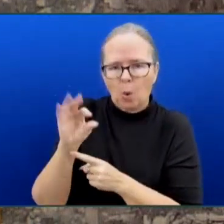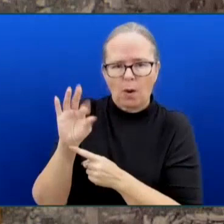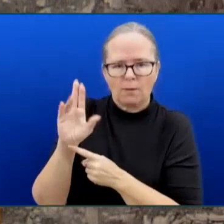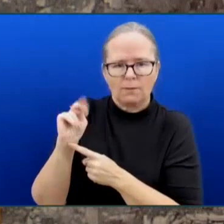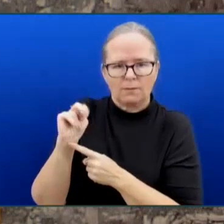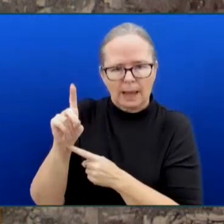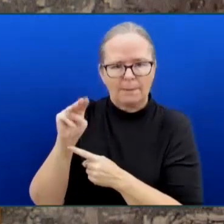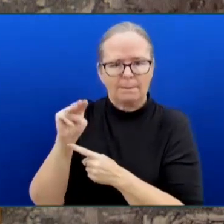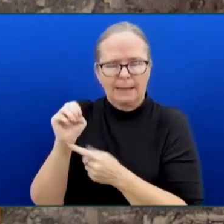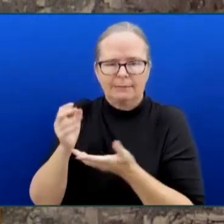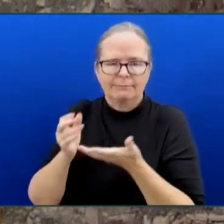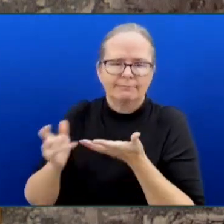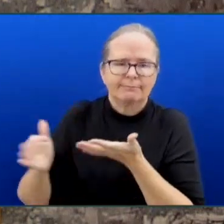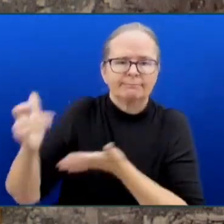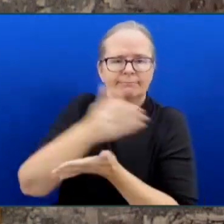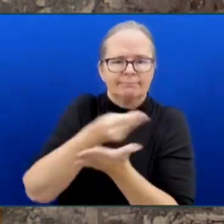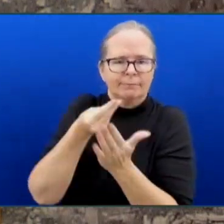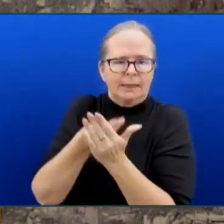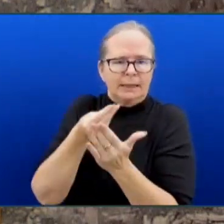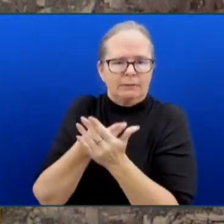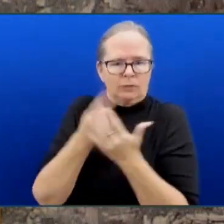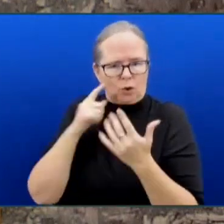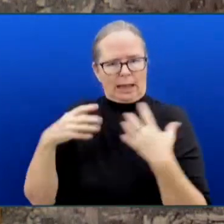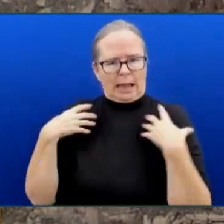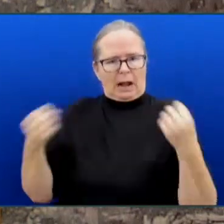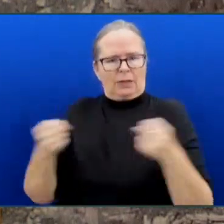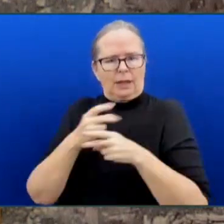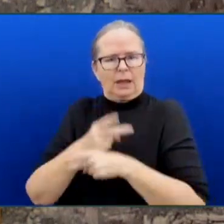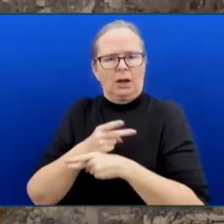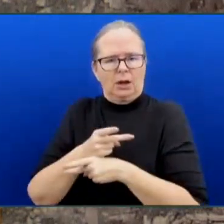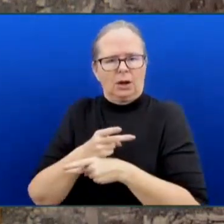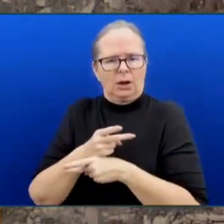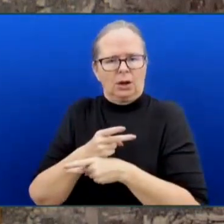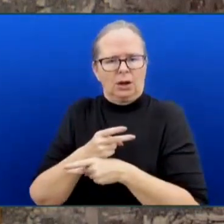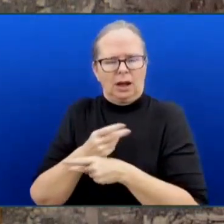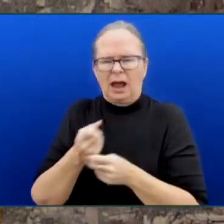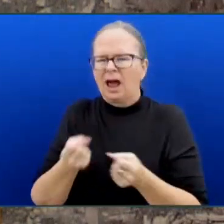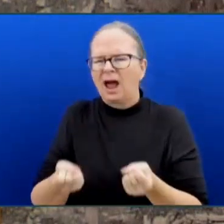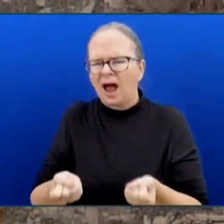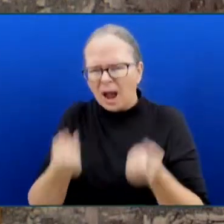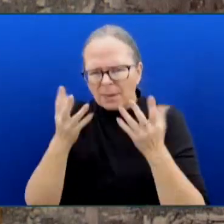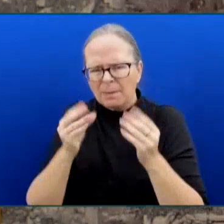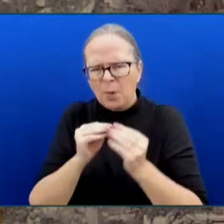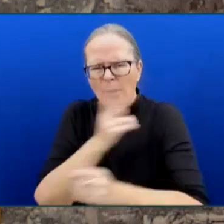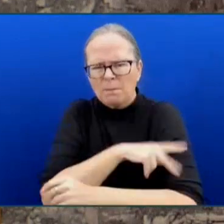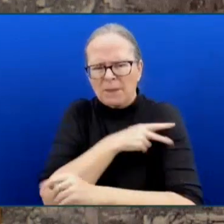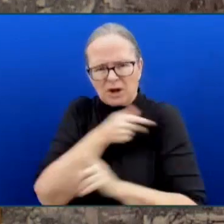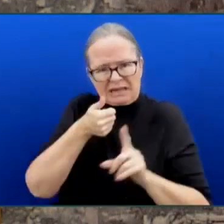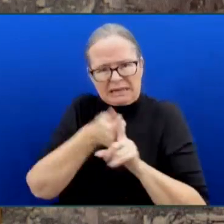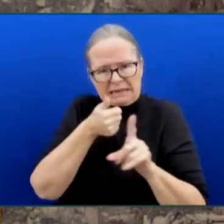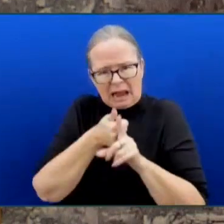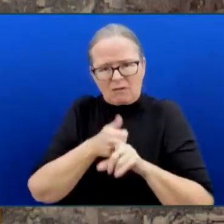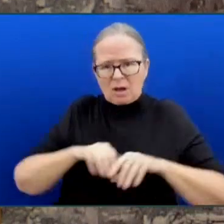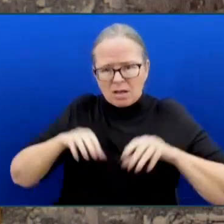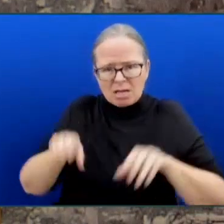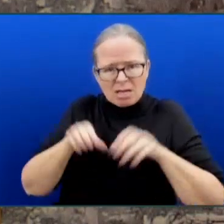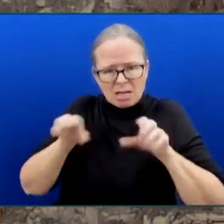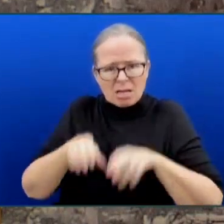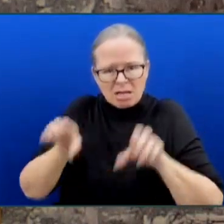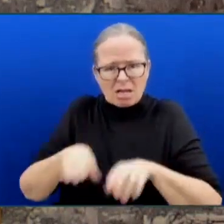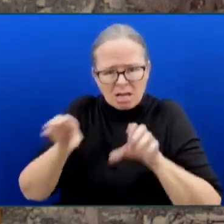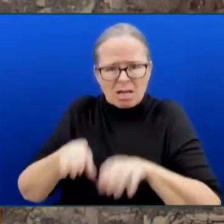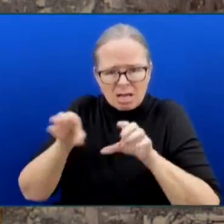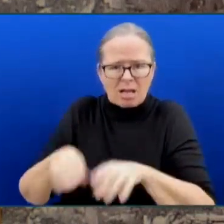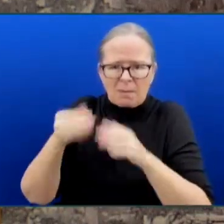more patients like Allison must suffer before they can get the basic access to cancer care that they